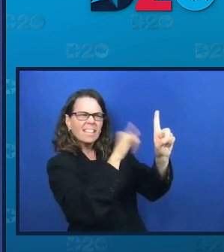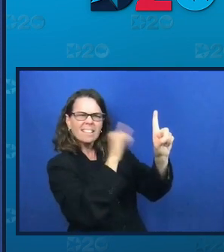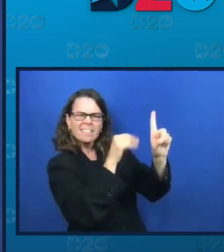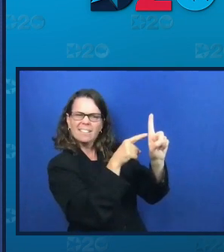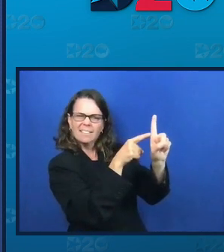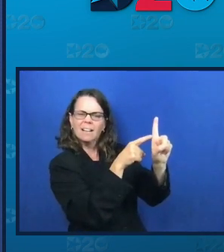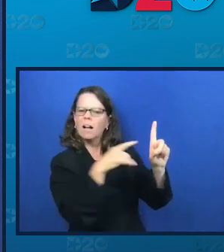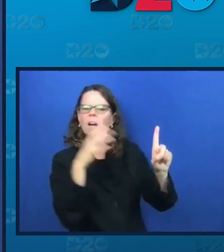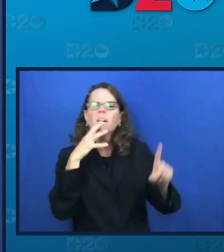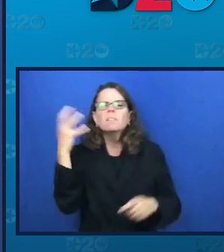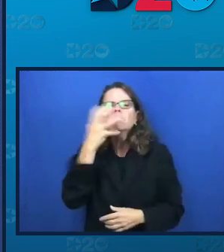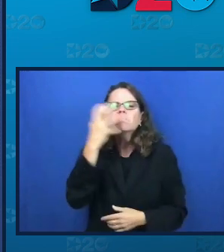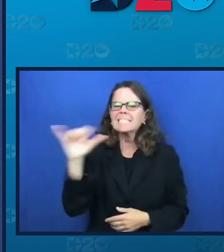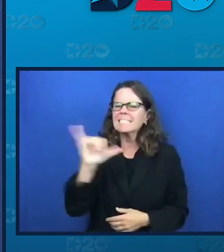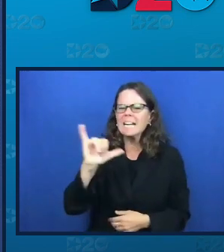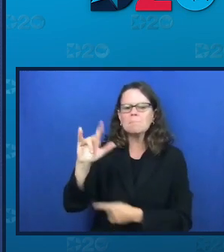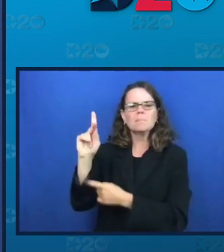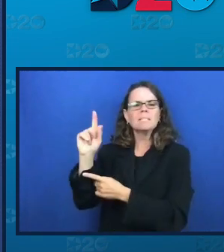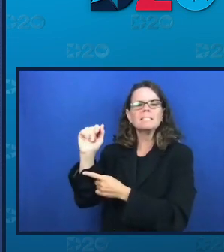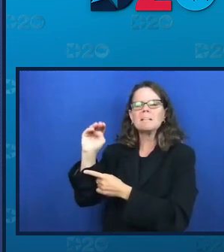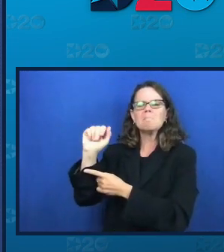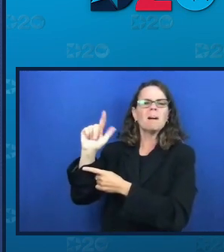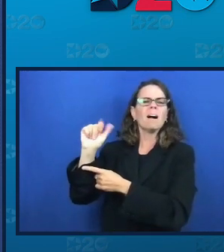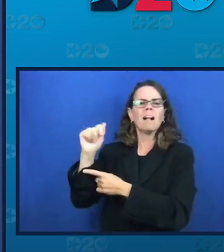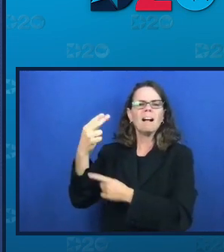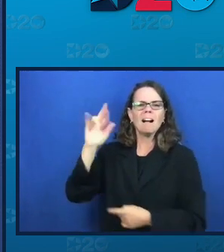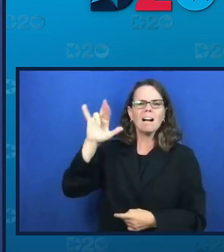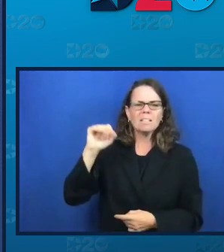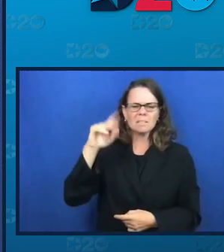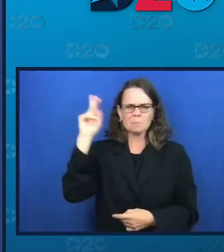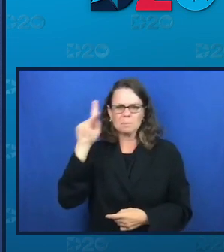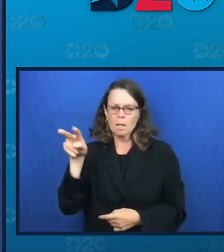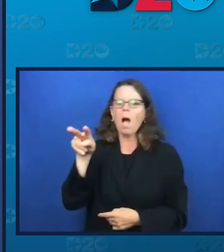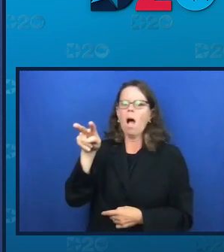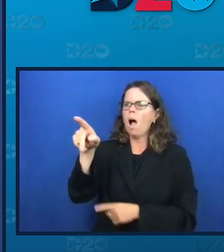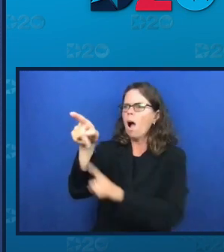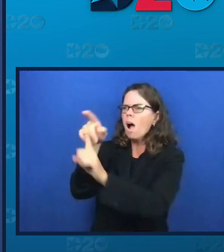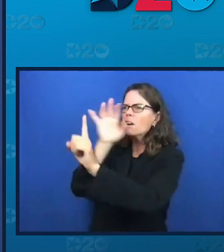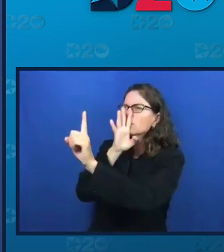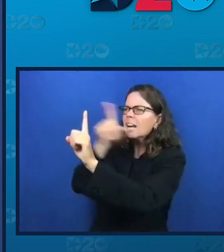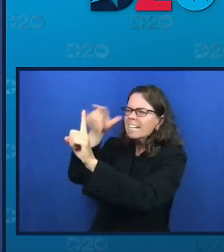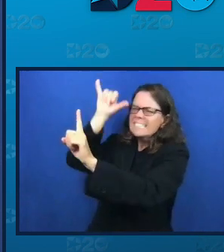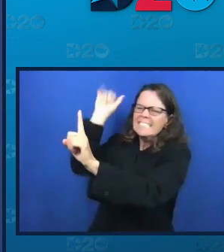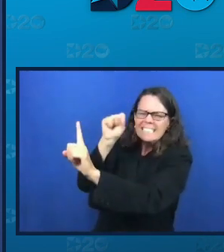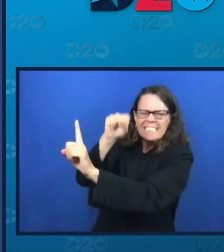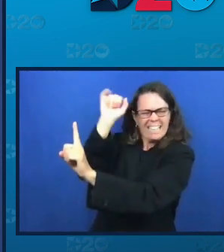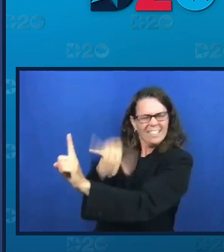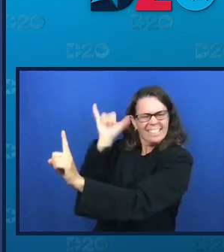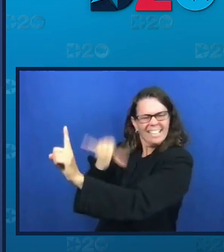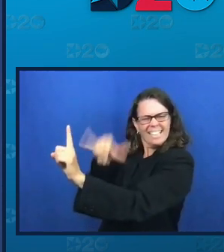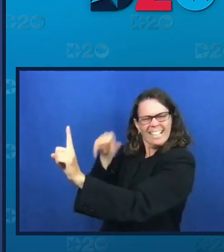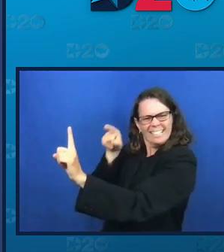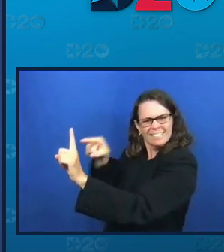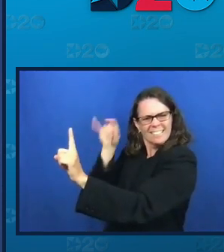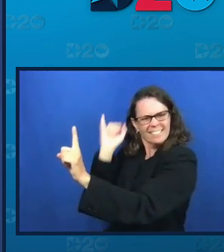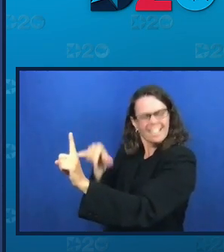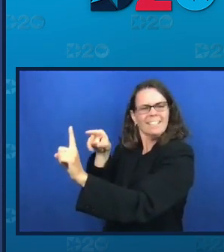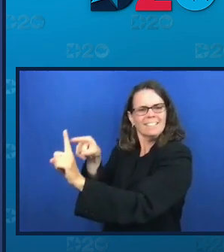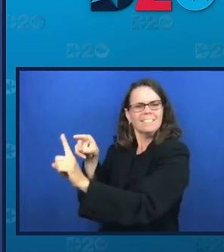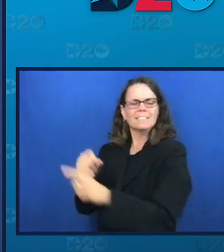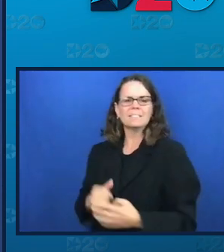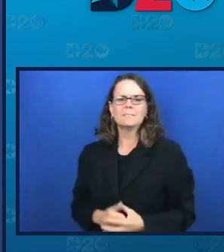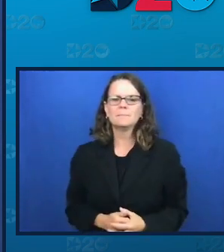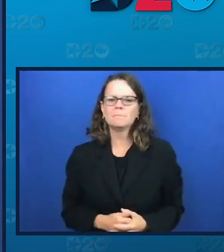country. Corey, I'm so optimistic about our country right now, despite some very dark days for a lot of our